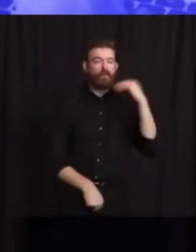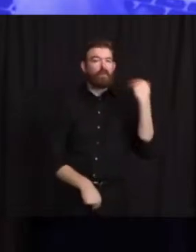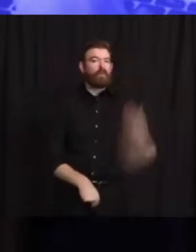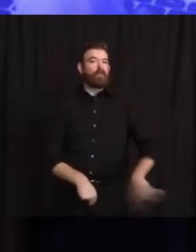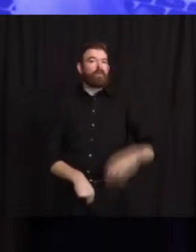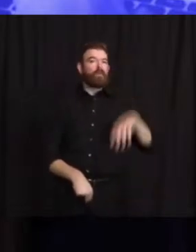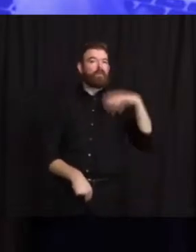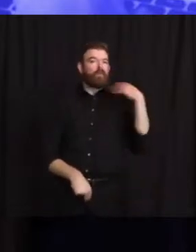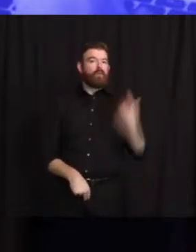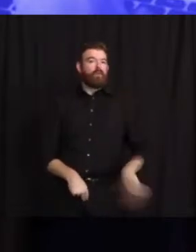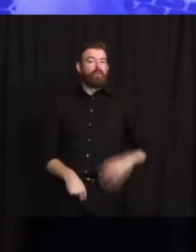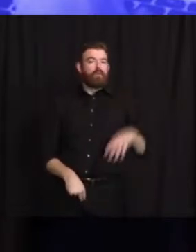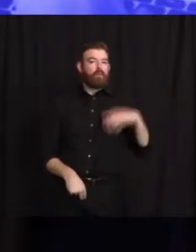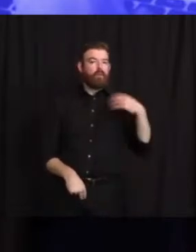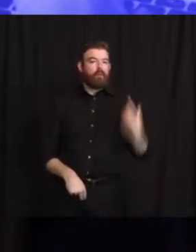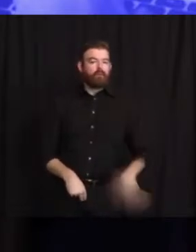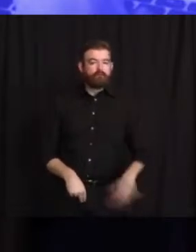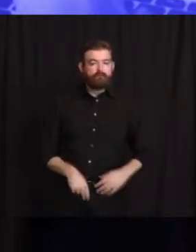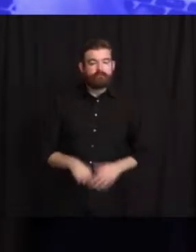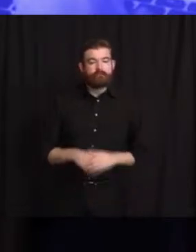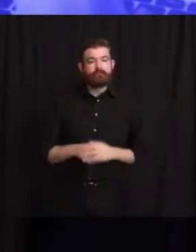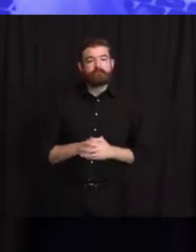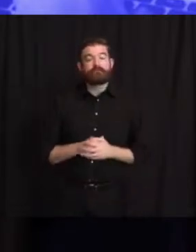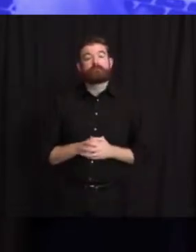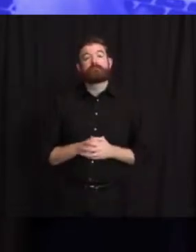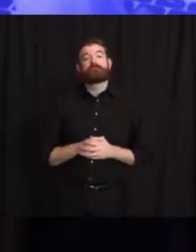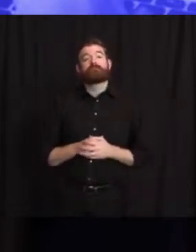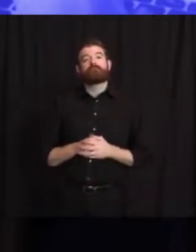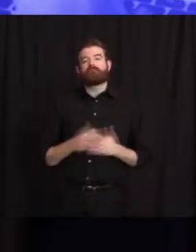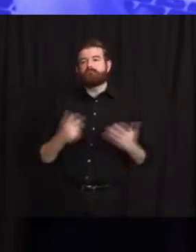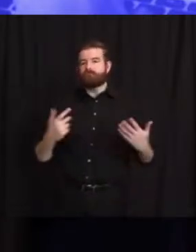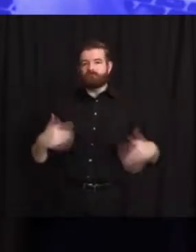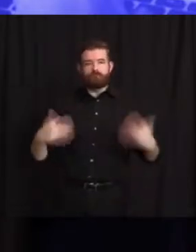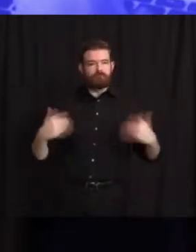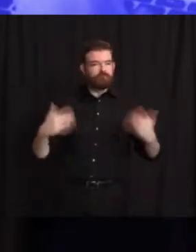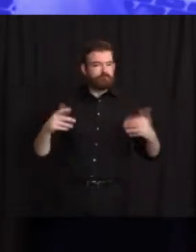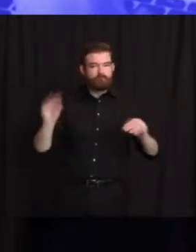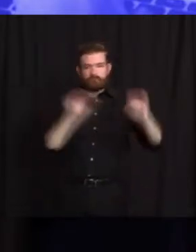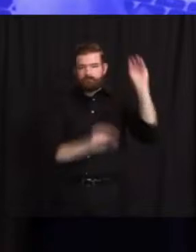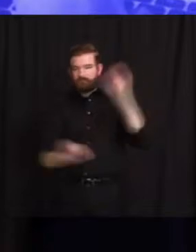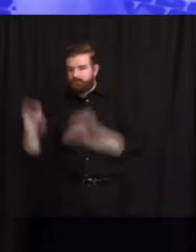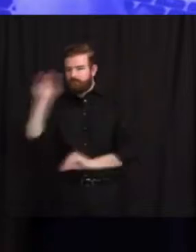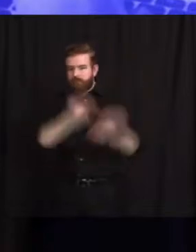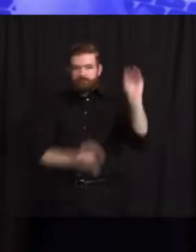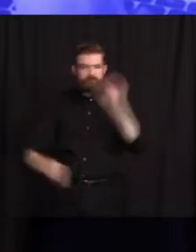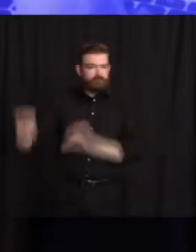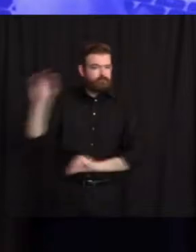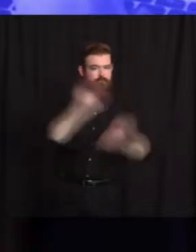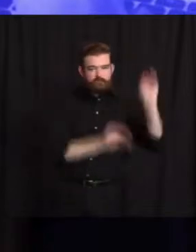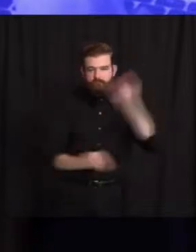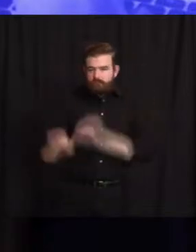parts, what is clear is that a decline of this magnitude would be worse than the Great Recession.